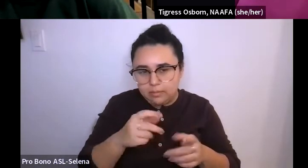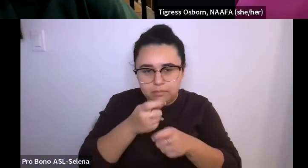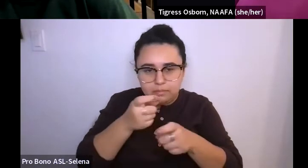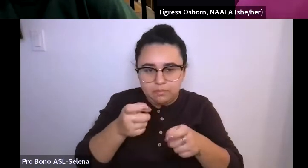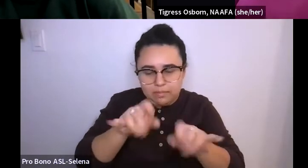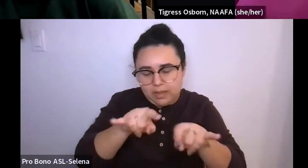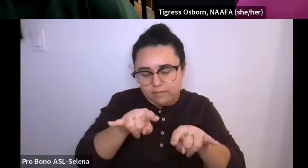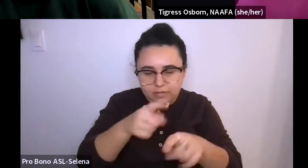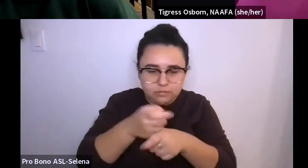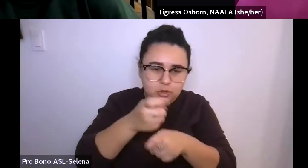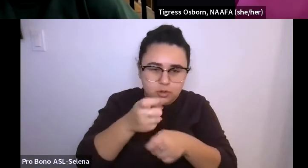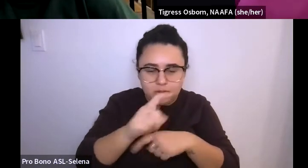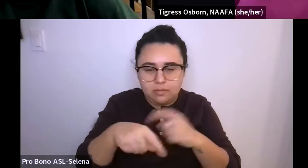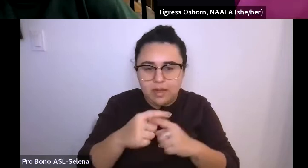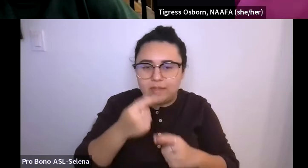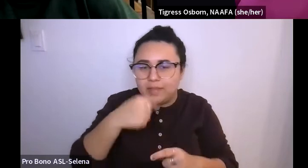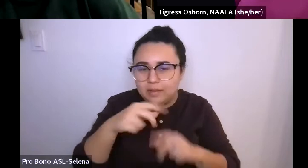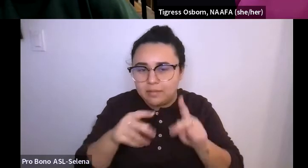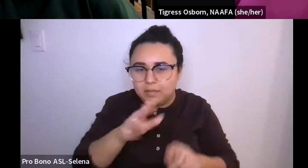their attitudes, what else is funny?